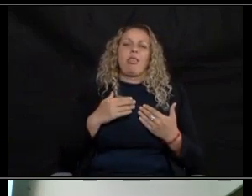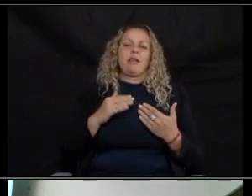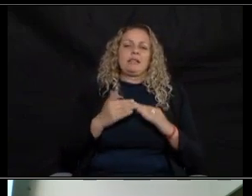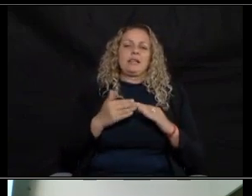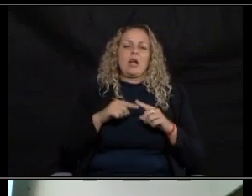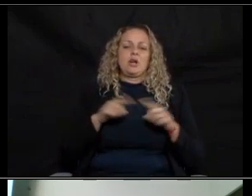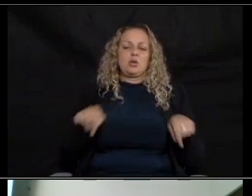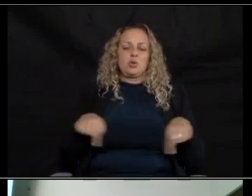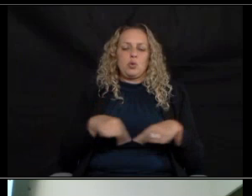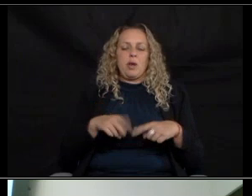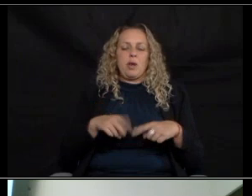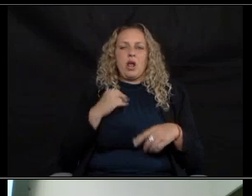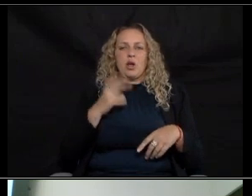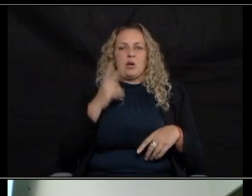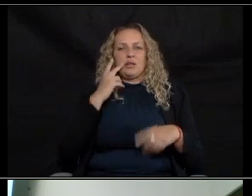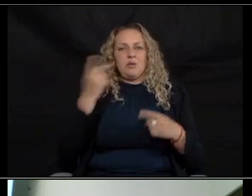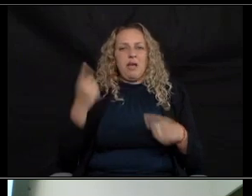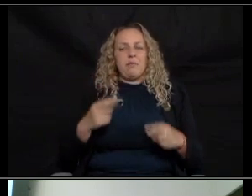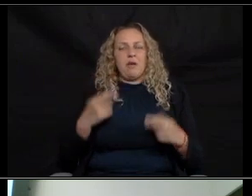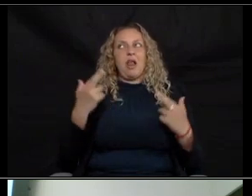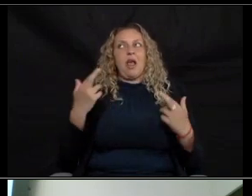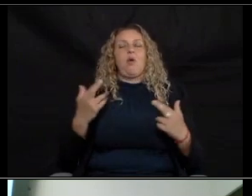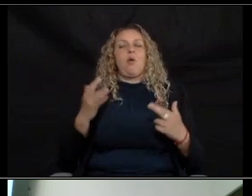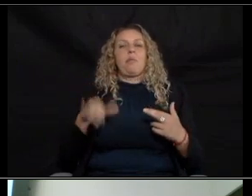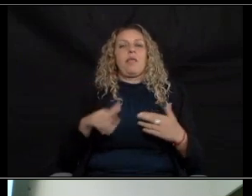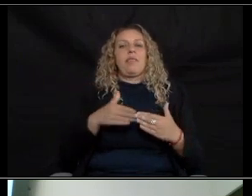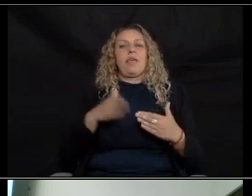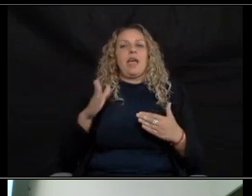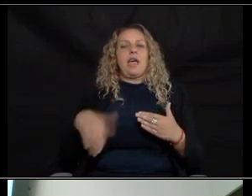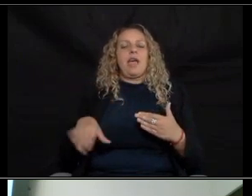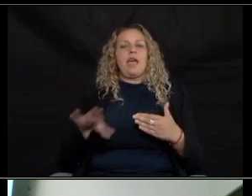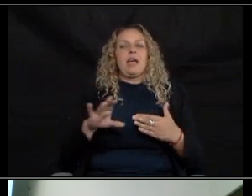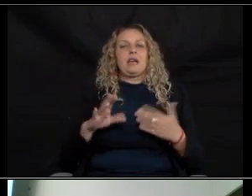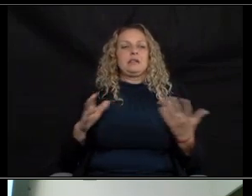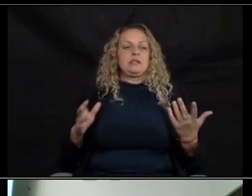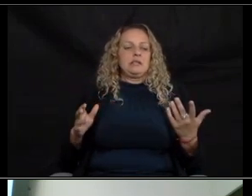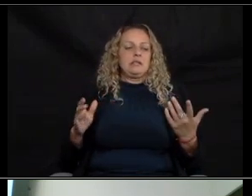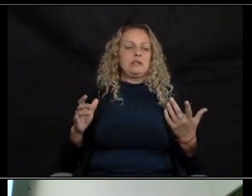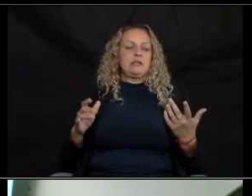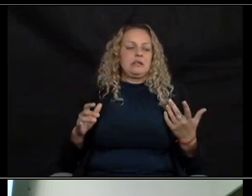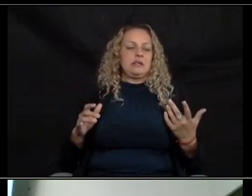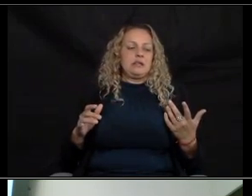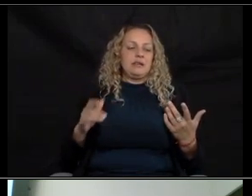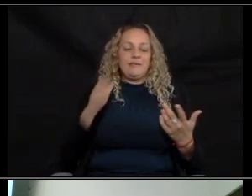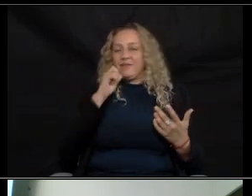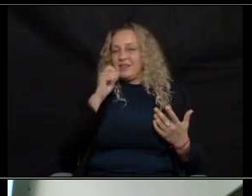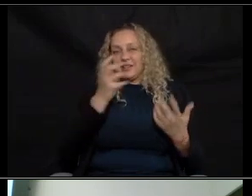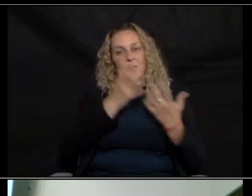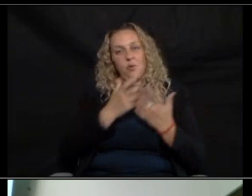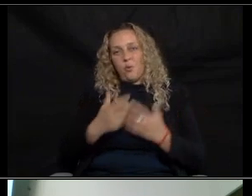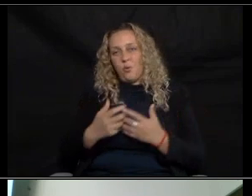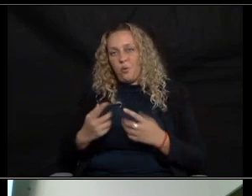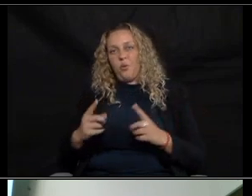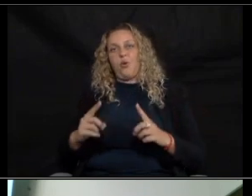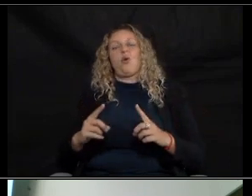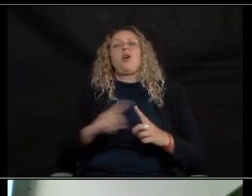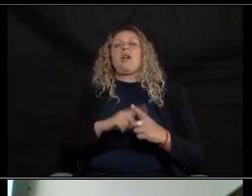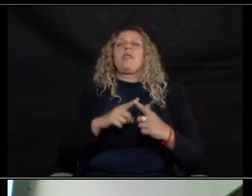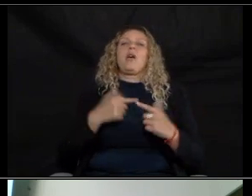our city as a whole. And then if it doesn't pan out, then we go